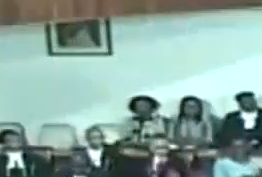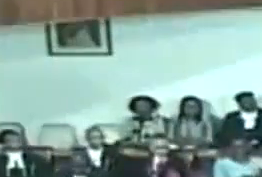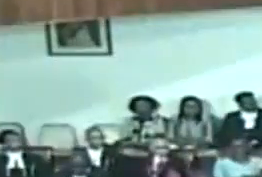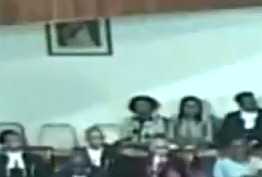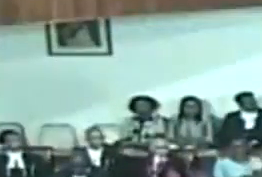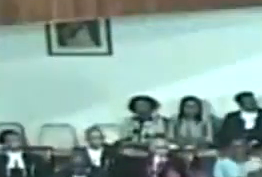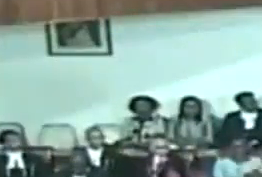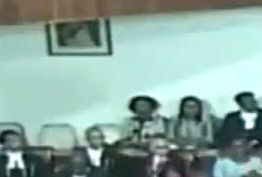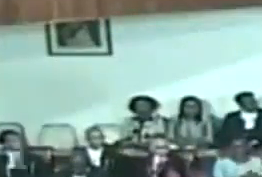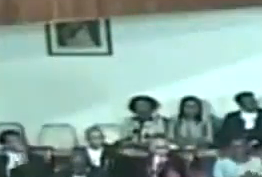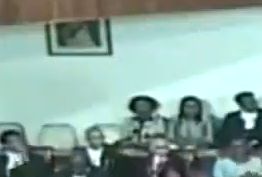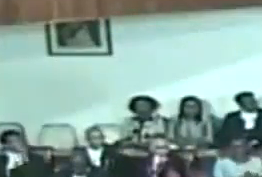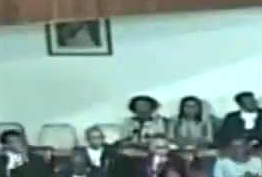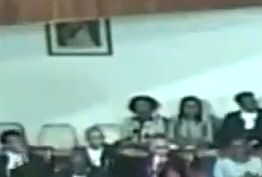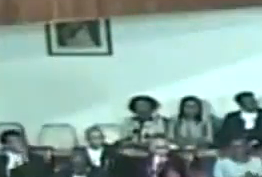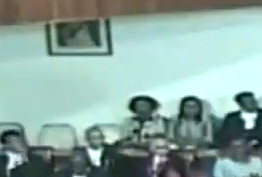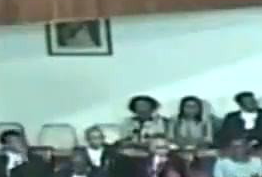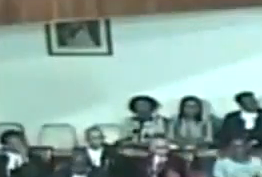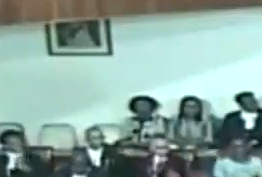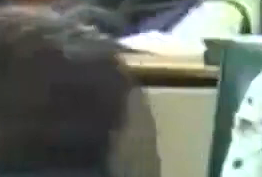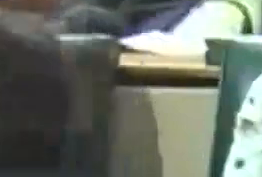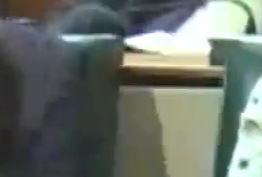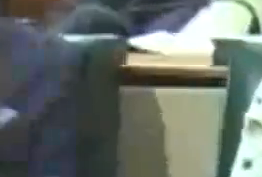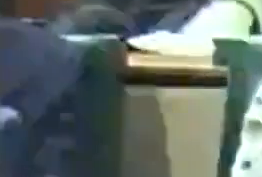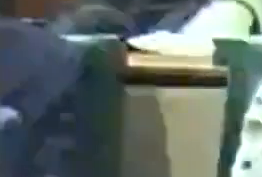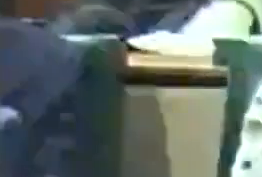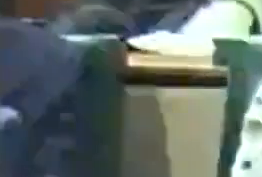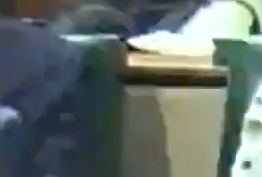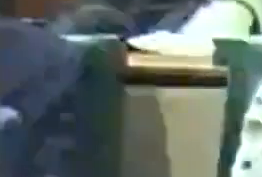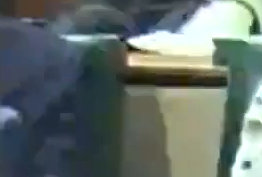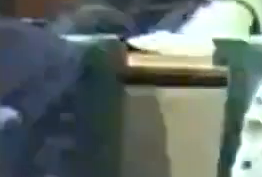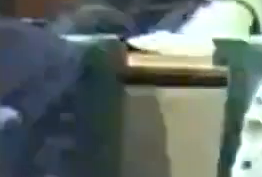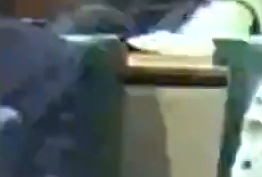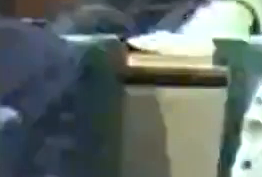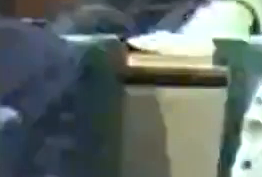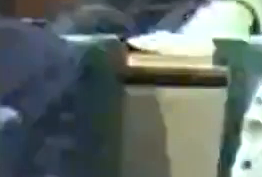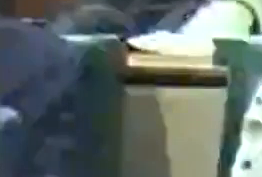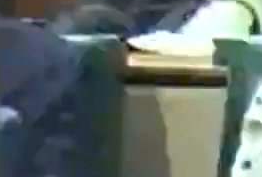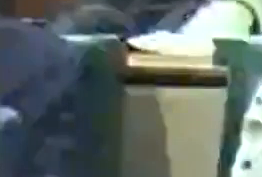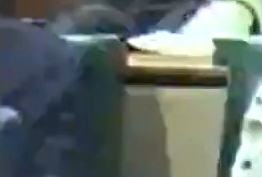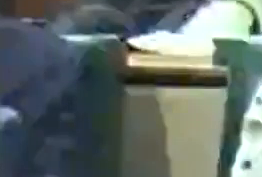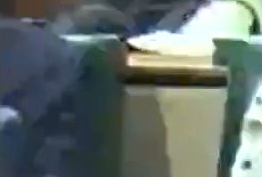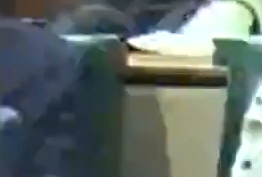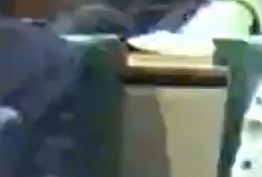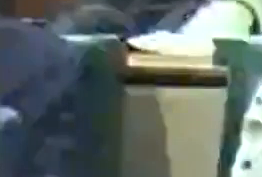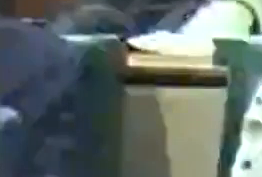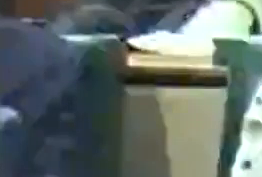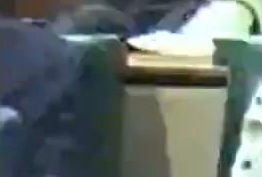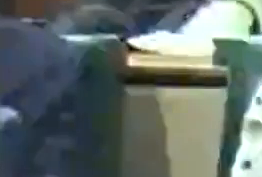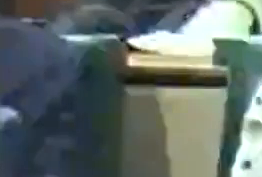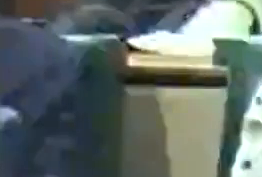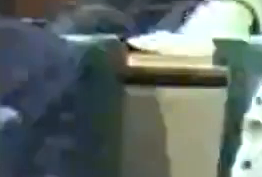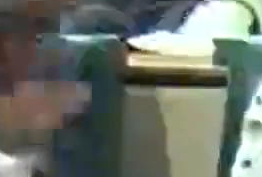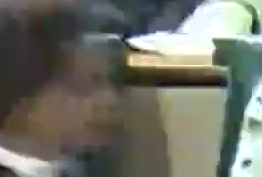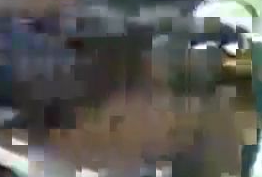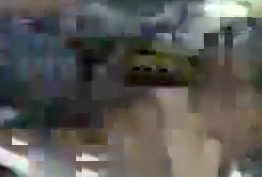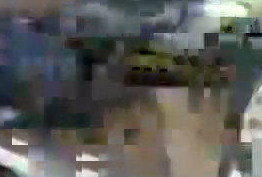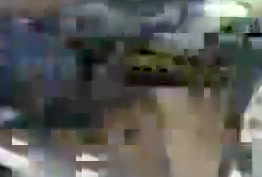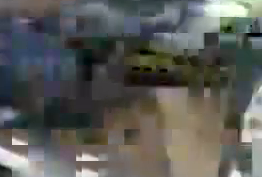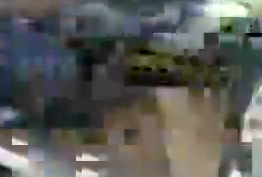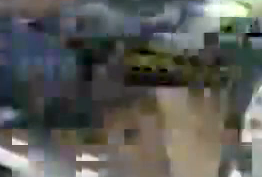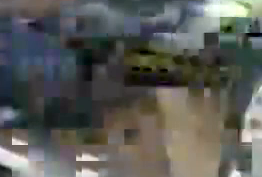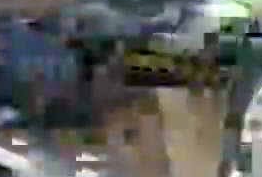Although for some it is viewed as a mere ritual, the throne speech plays an important role